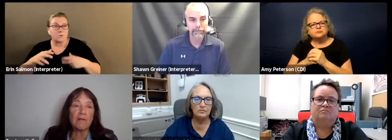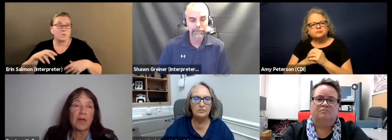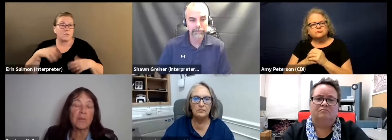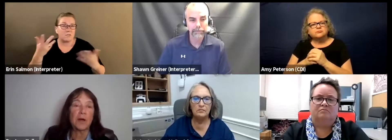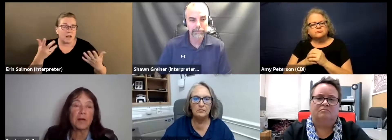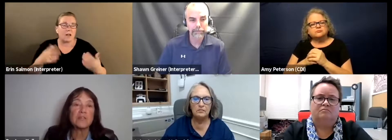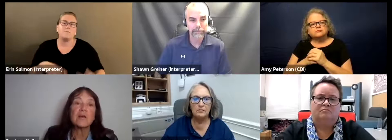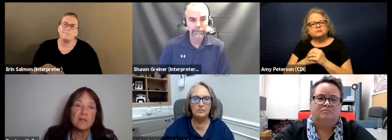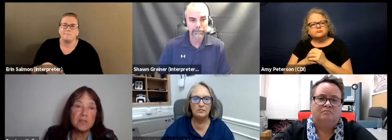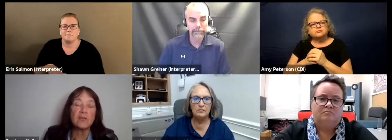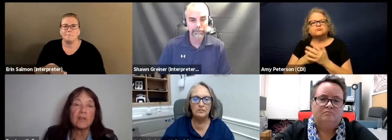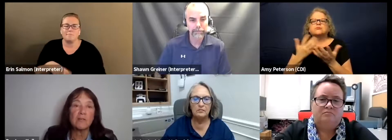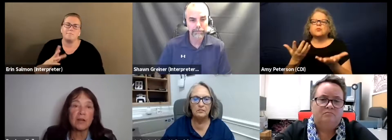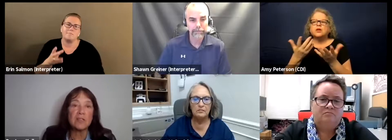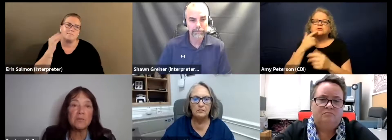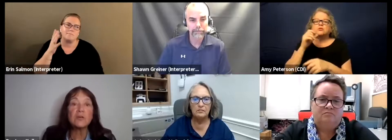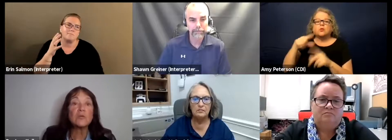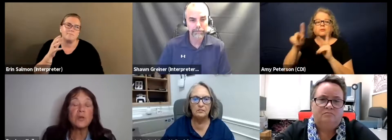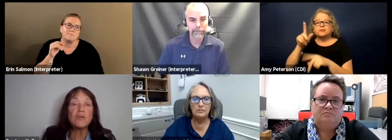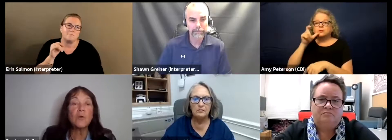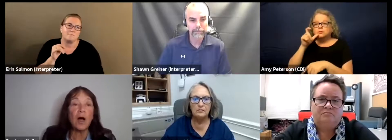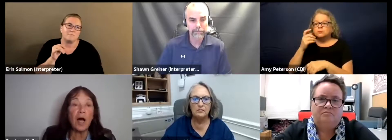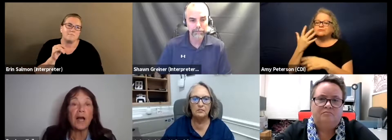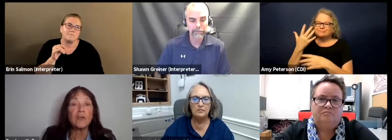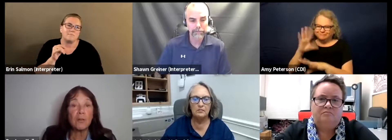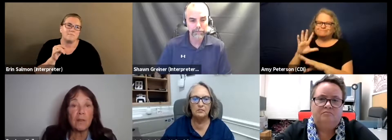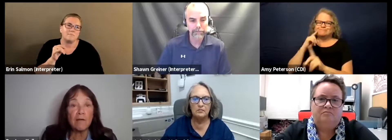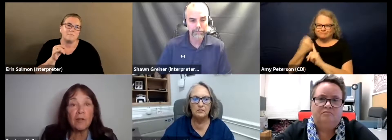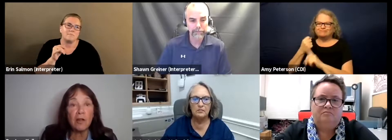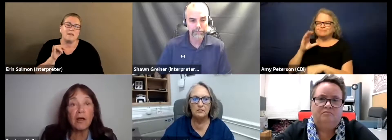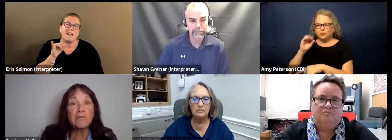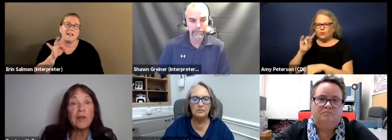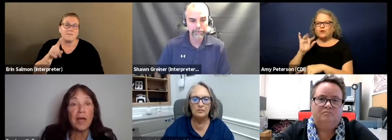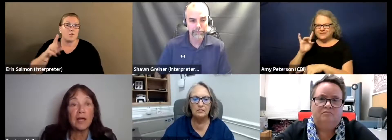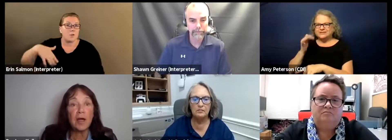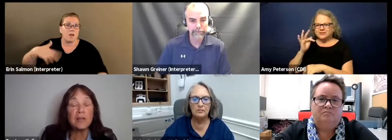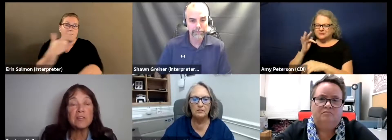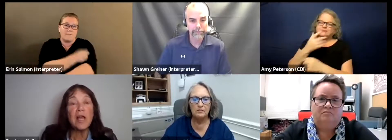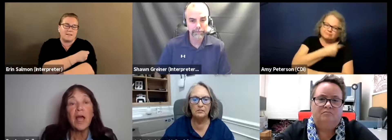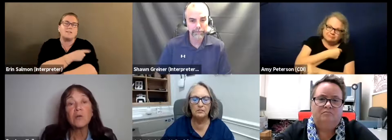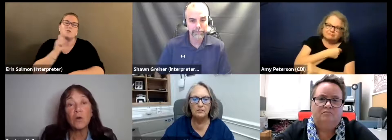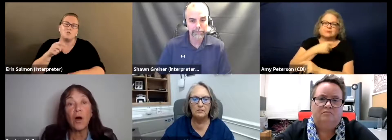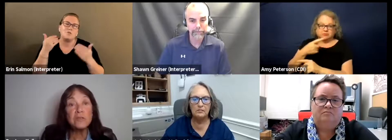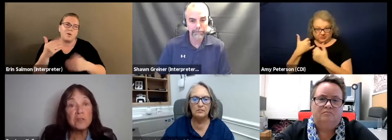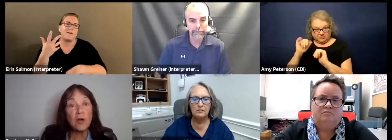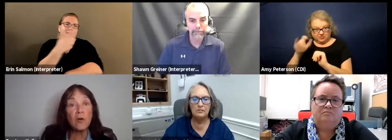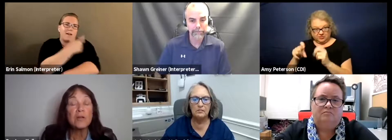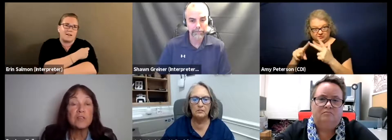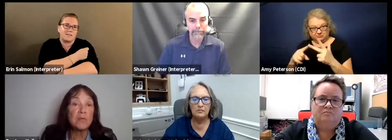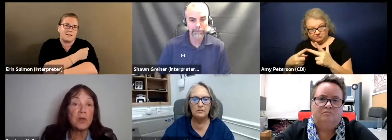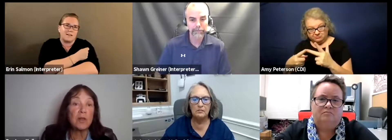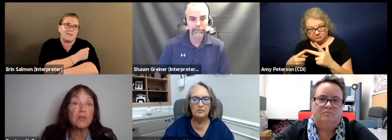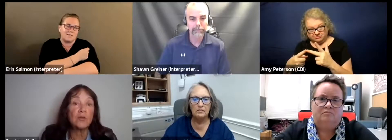you have antibodies, to still get the vaccine because it will give you a higher level of antibodies and it will